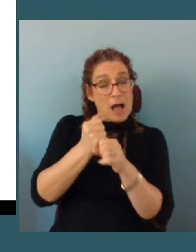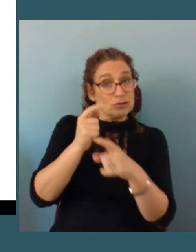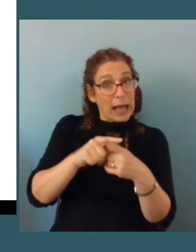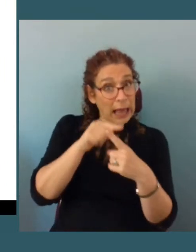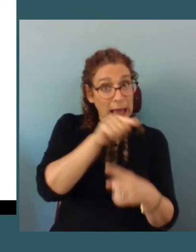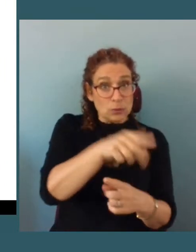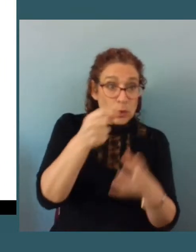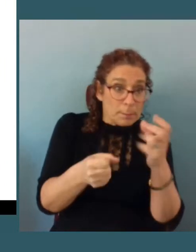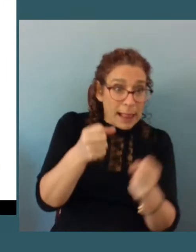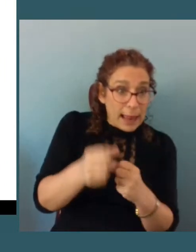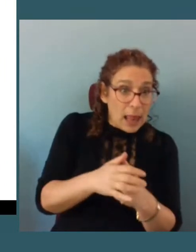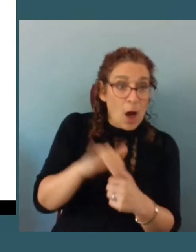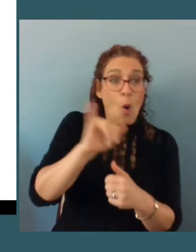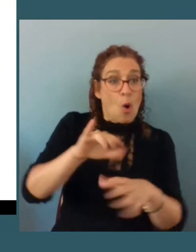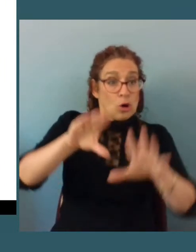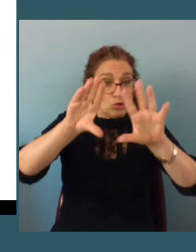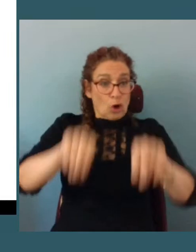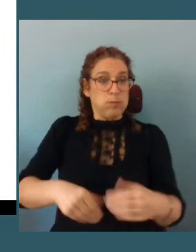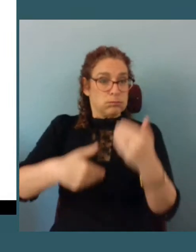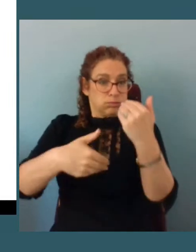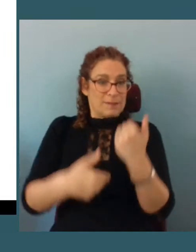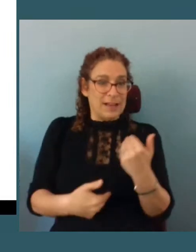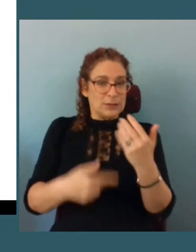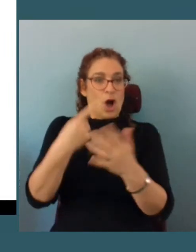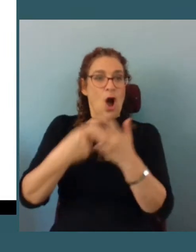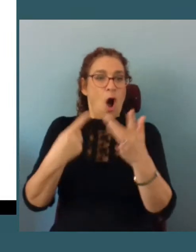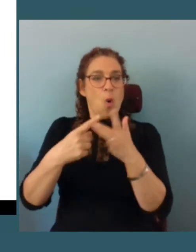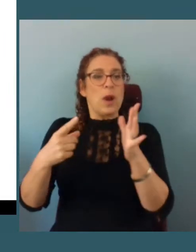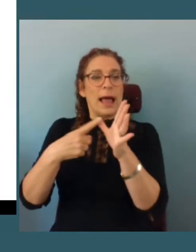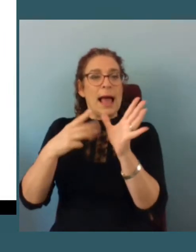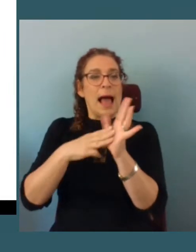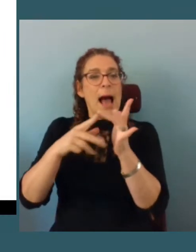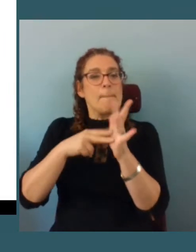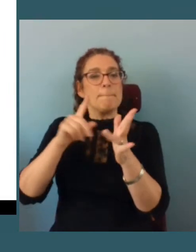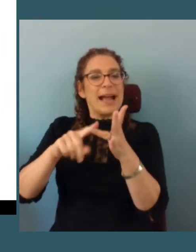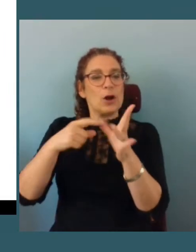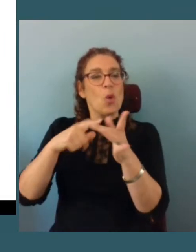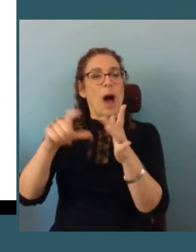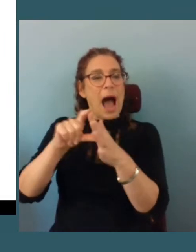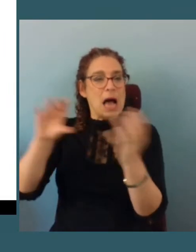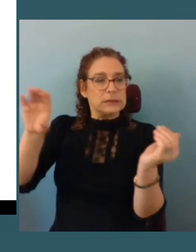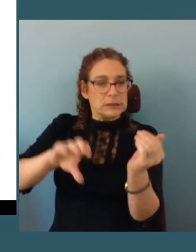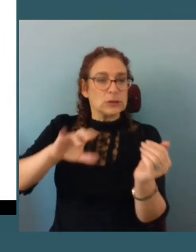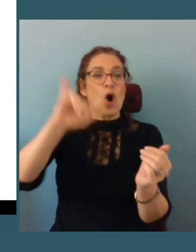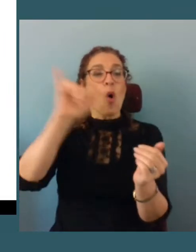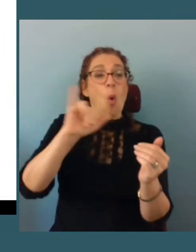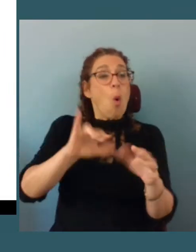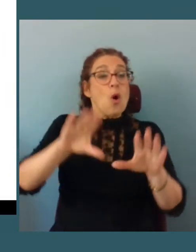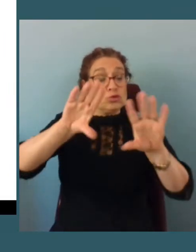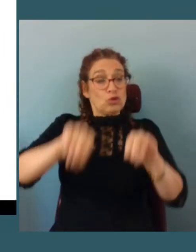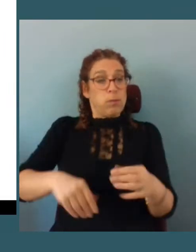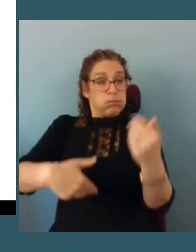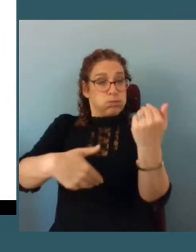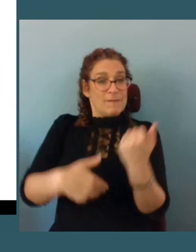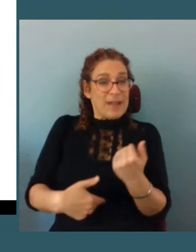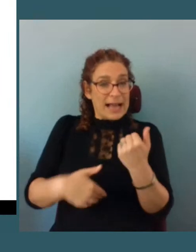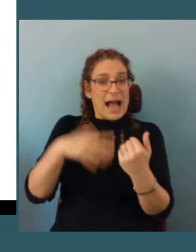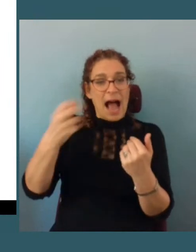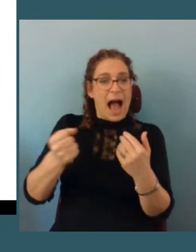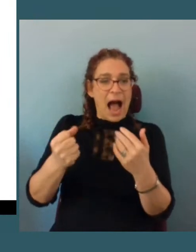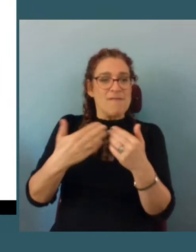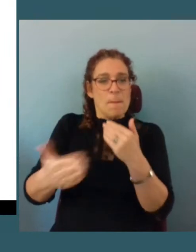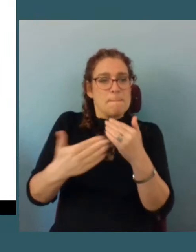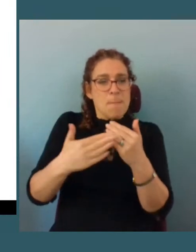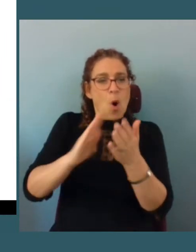formula? Do you tell them to stop breastfeeding and go to an extensively hydrolyzed milk formula? So those of you not familiar with formulas, amino acid-based formulas are